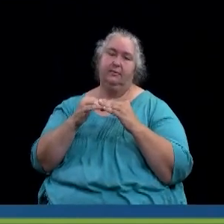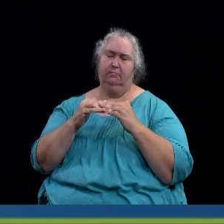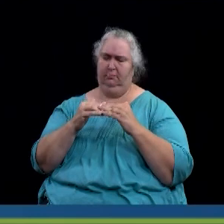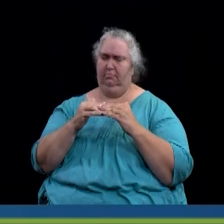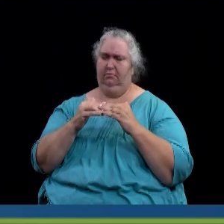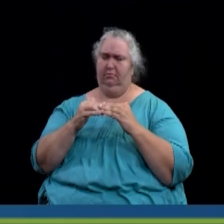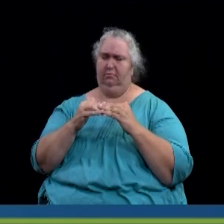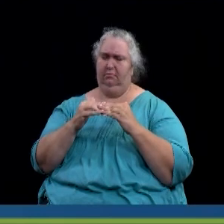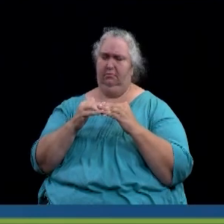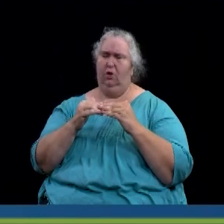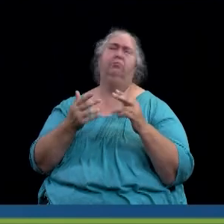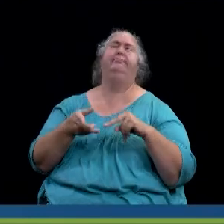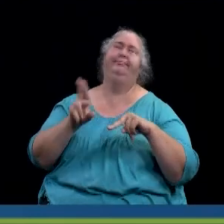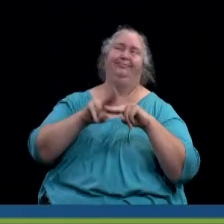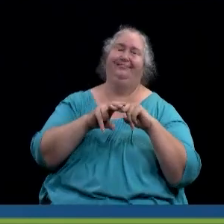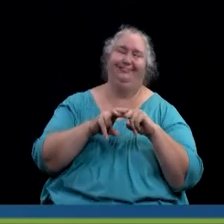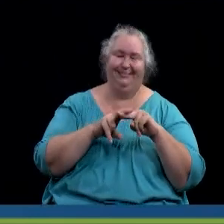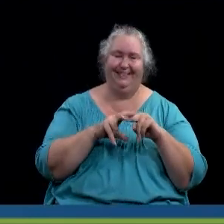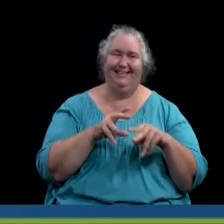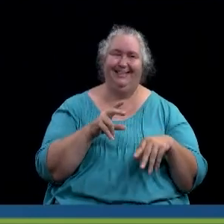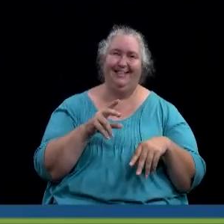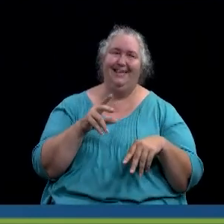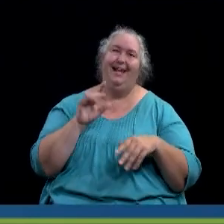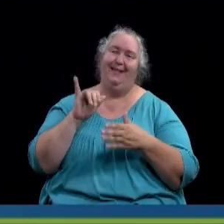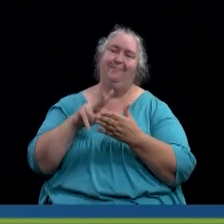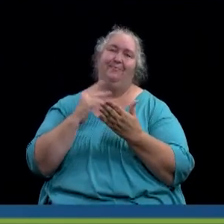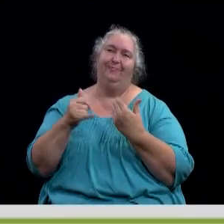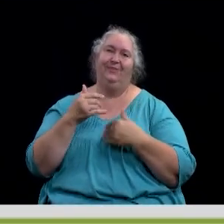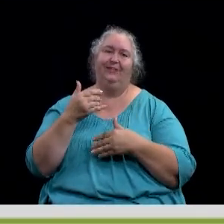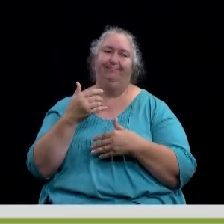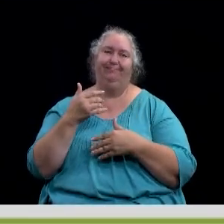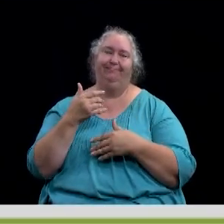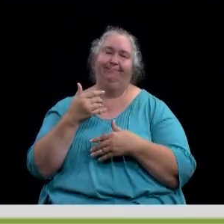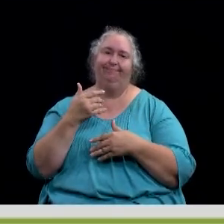is important to what Franklin conversion will deliver.